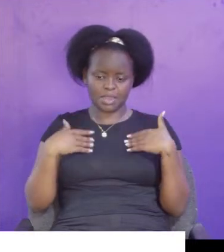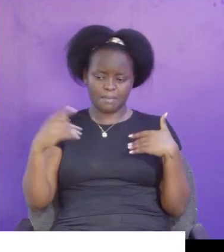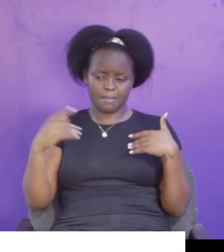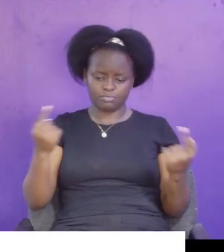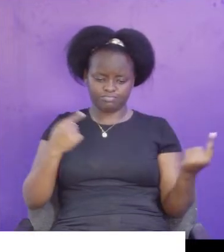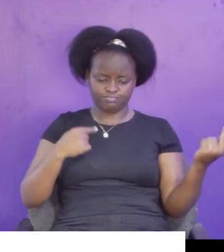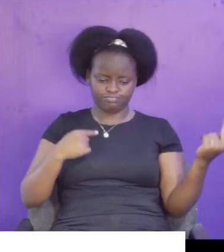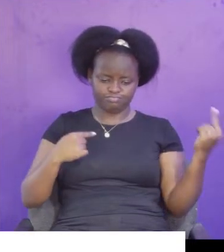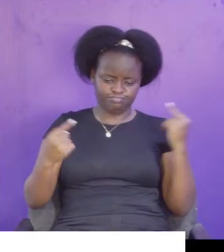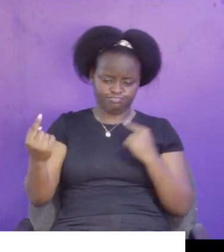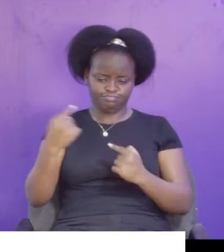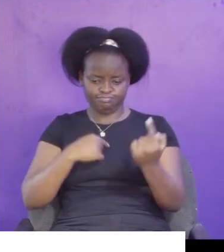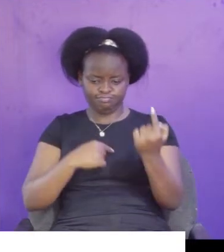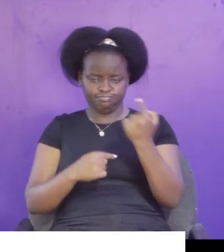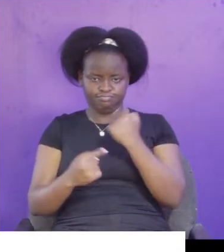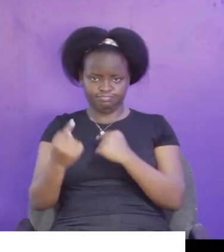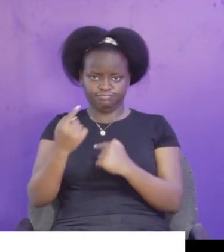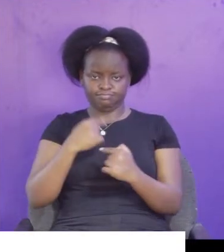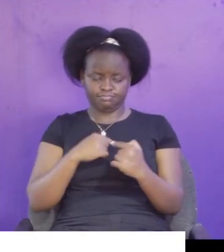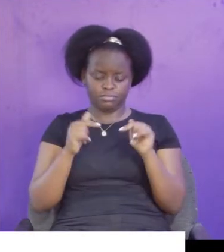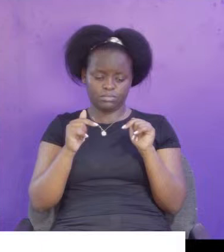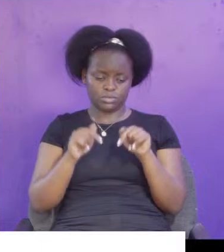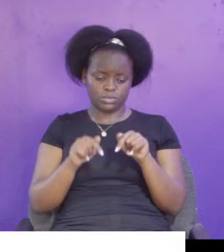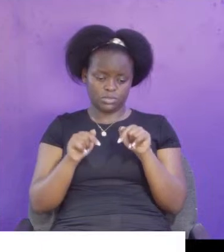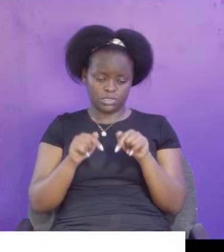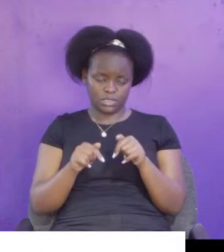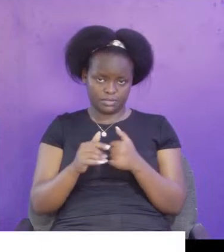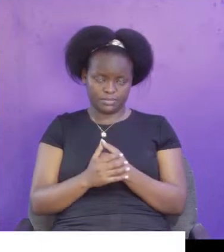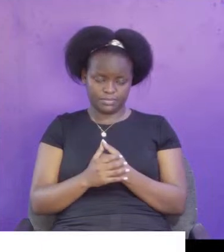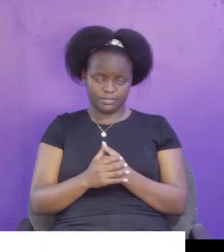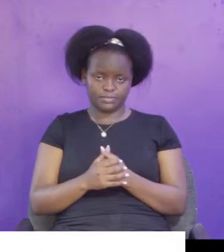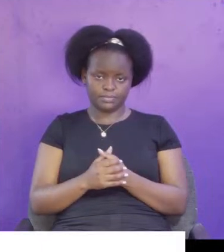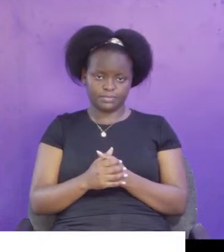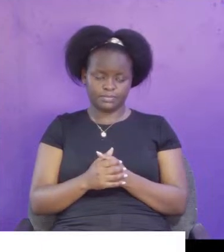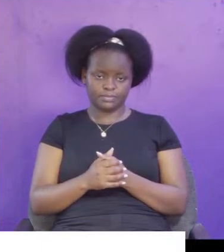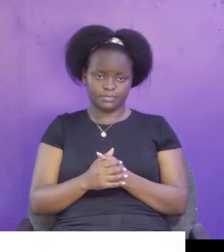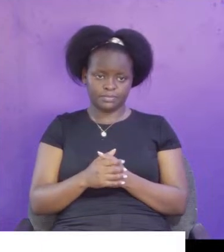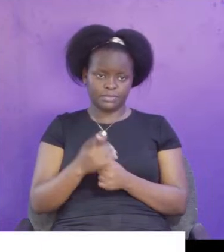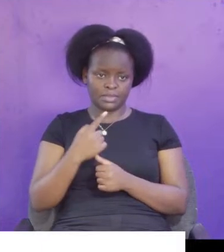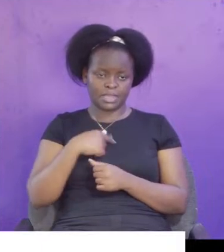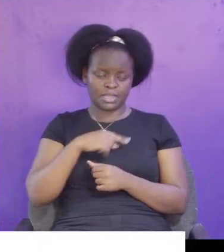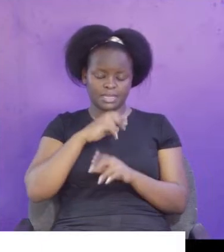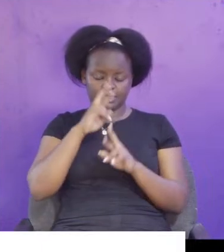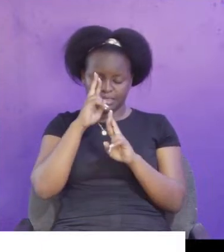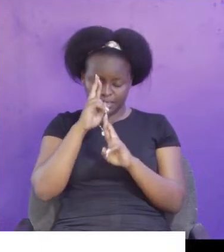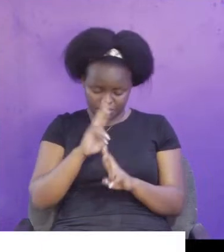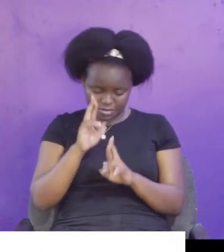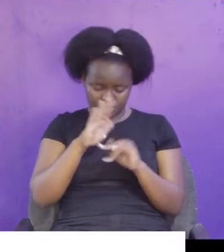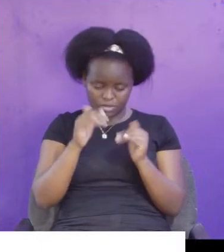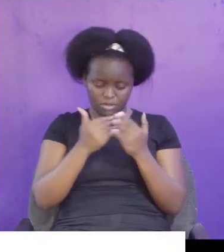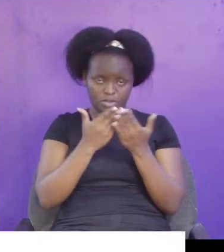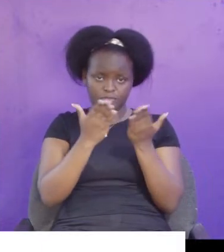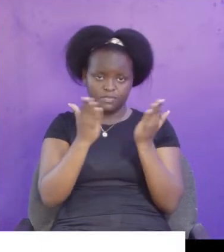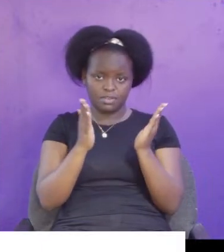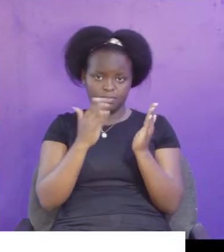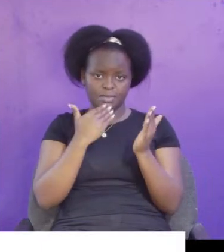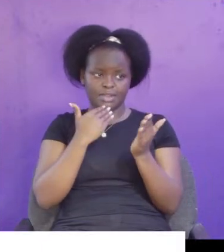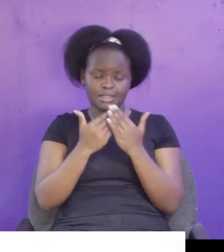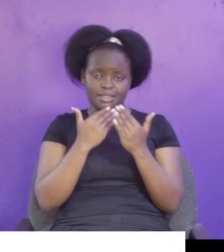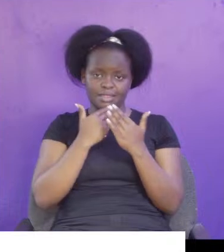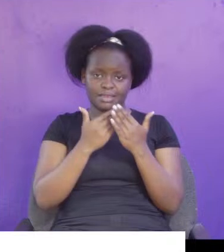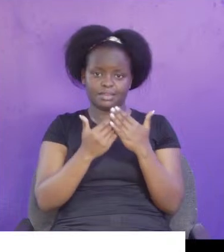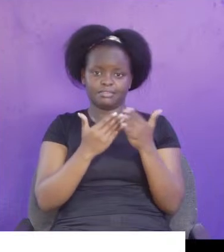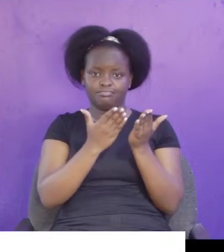mourn today, and we respect all of them and thank them